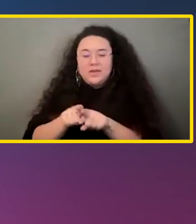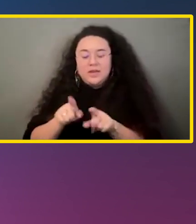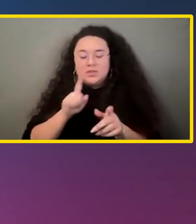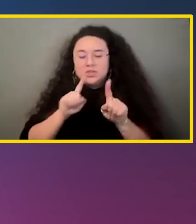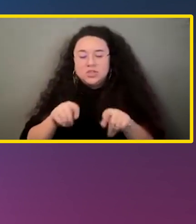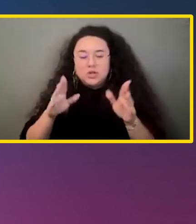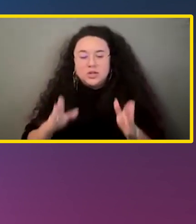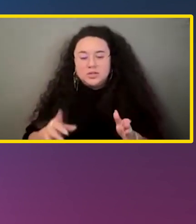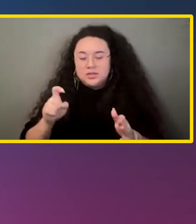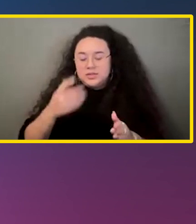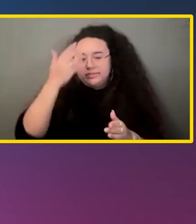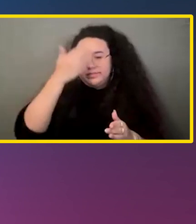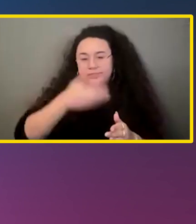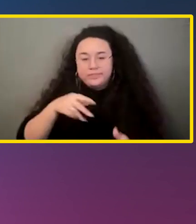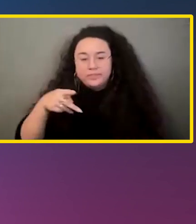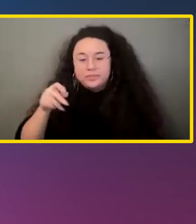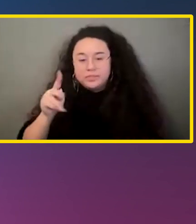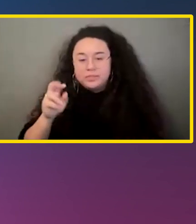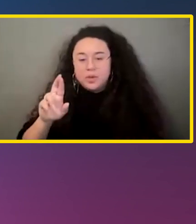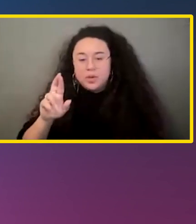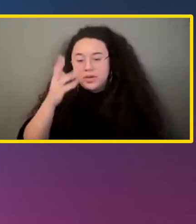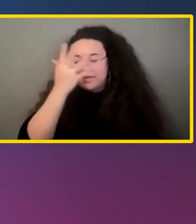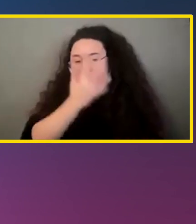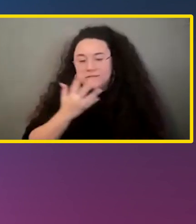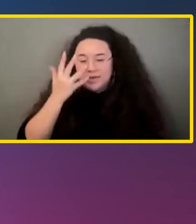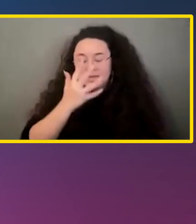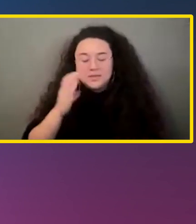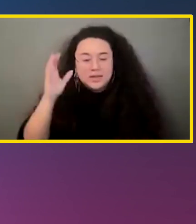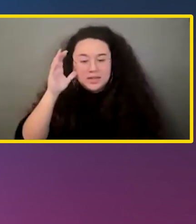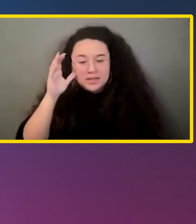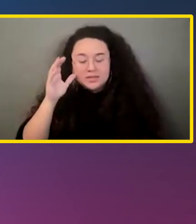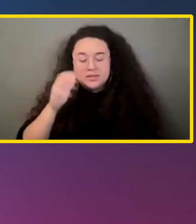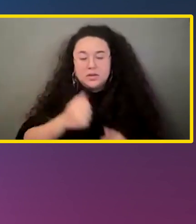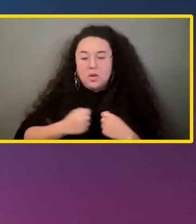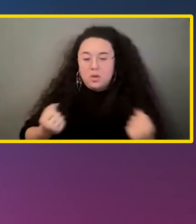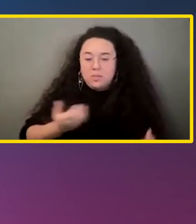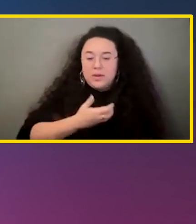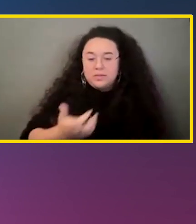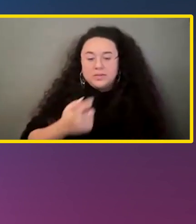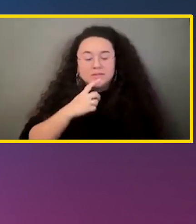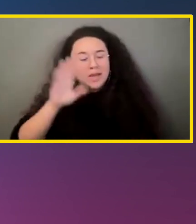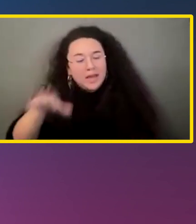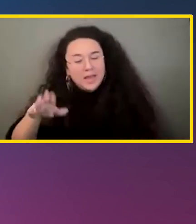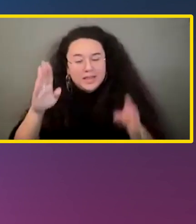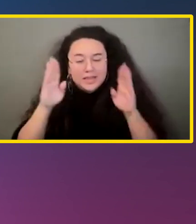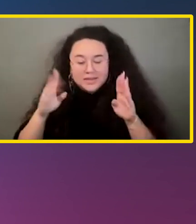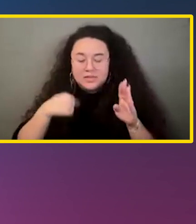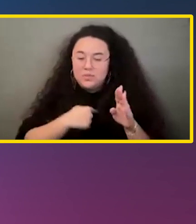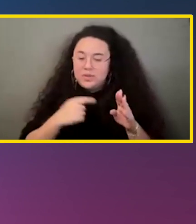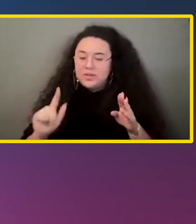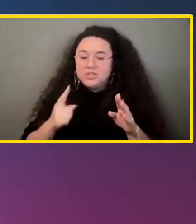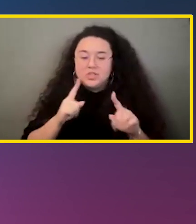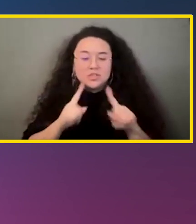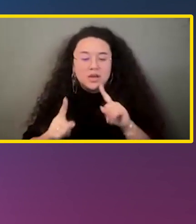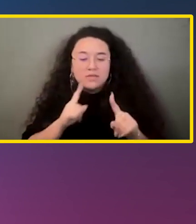kind of sometimes a poker face or to listen and to open up, is just try to say, hey, listen, let's just have a conversation.